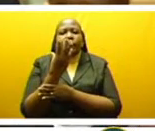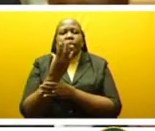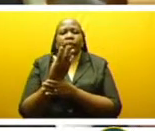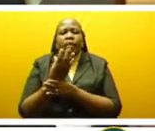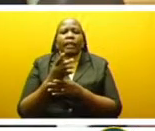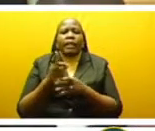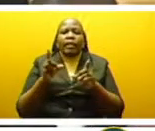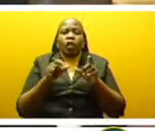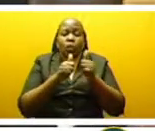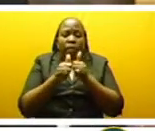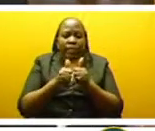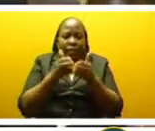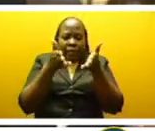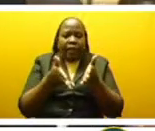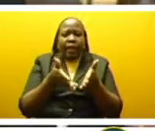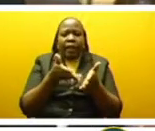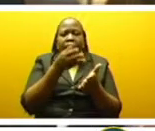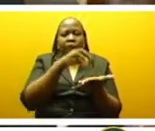existed